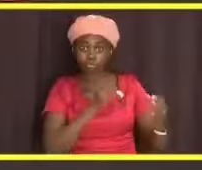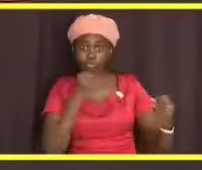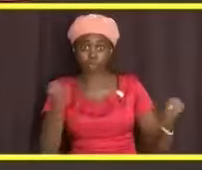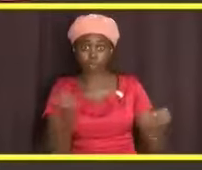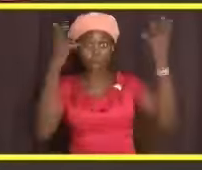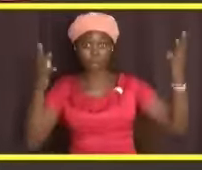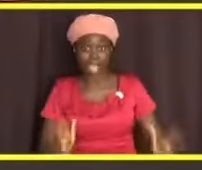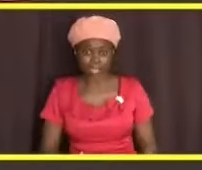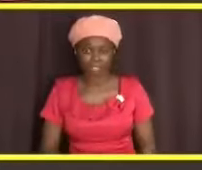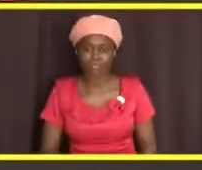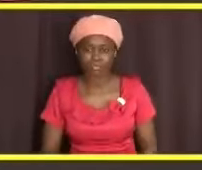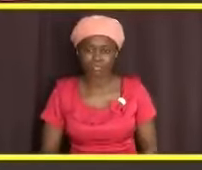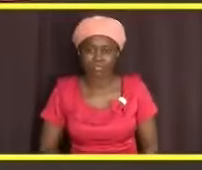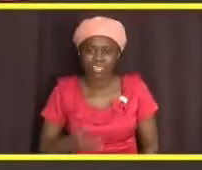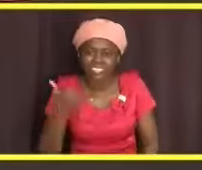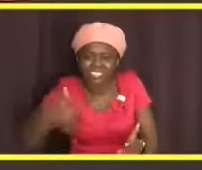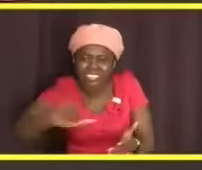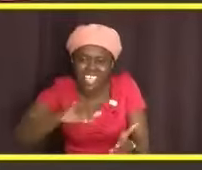it was